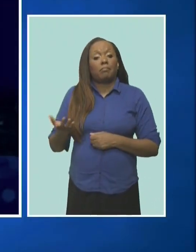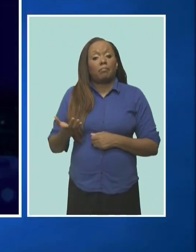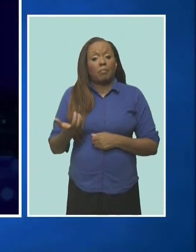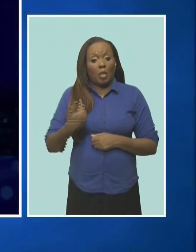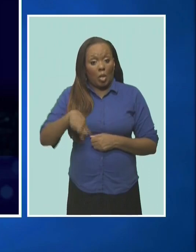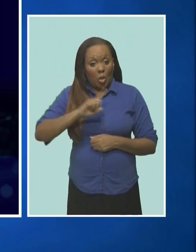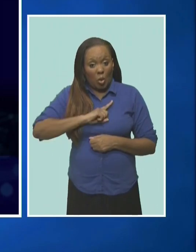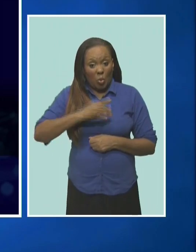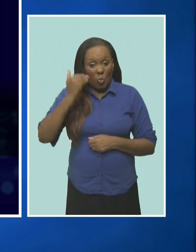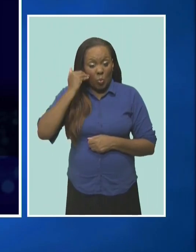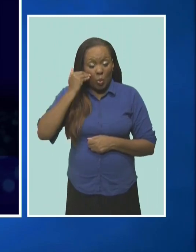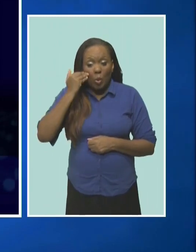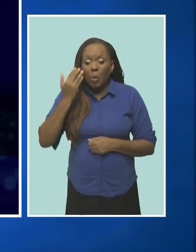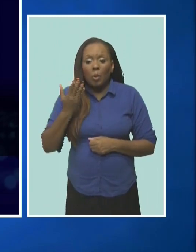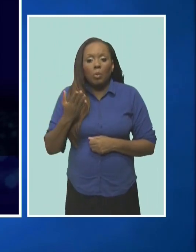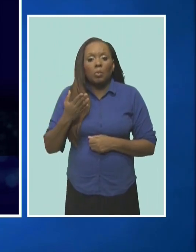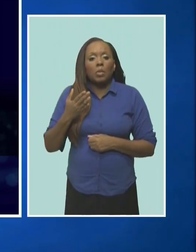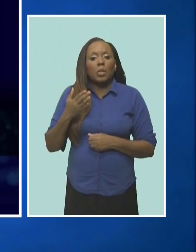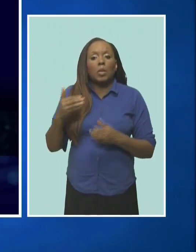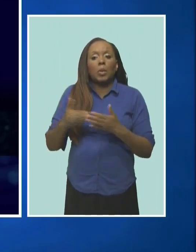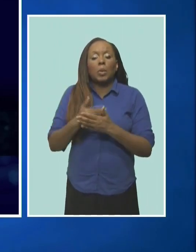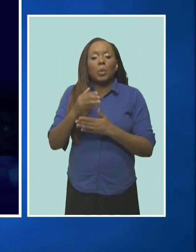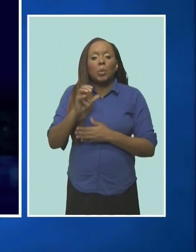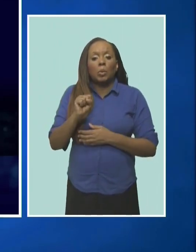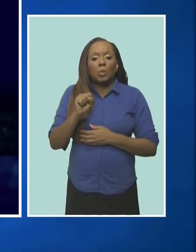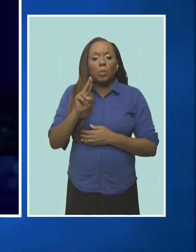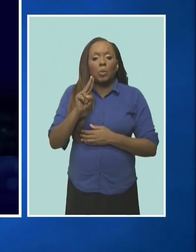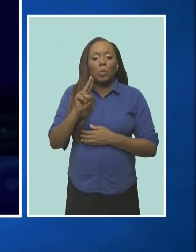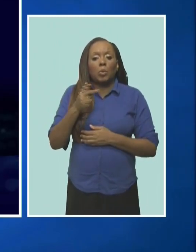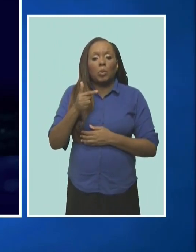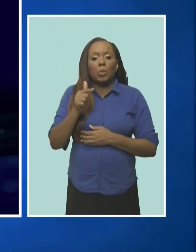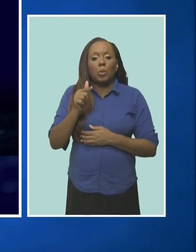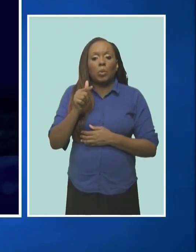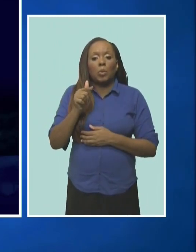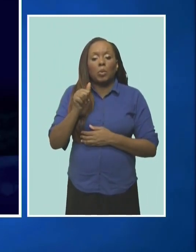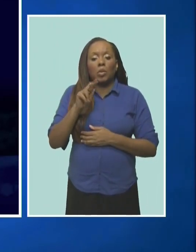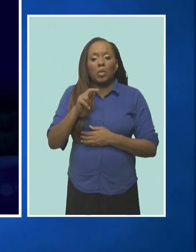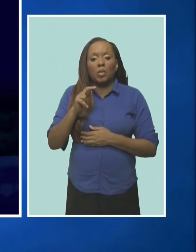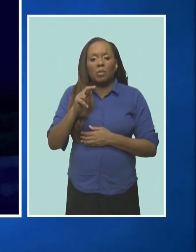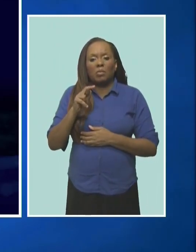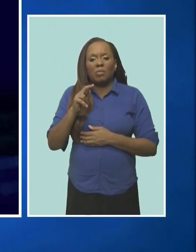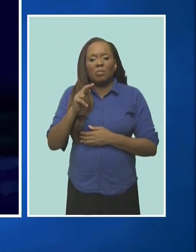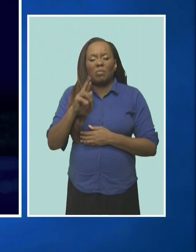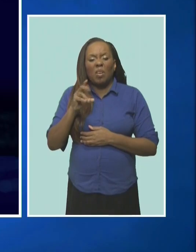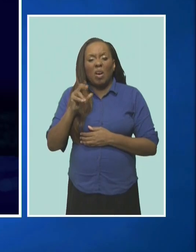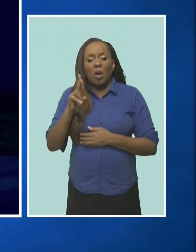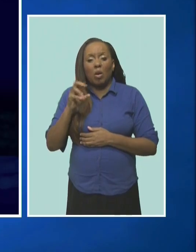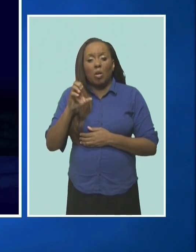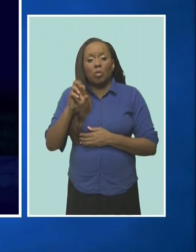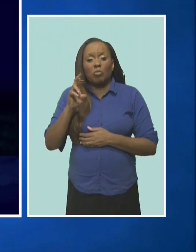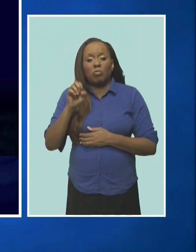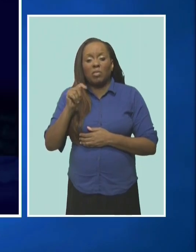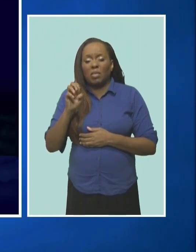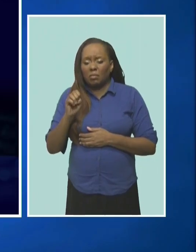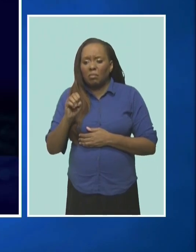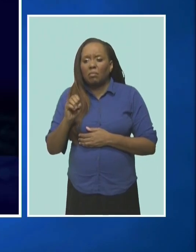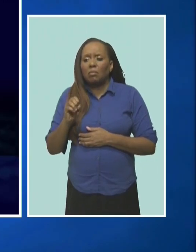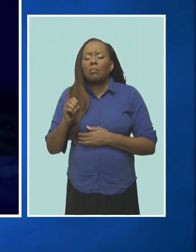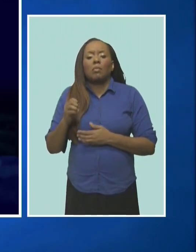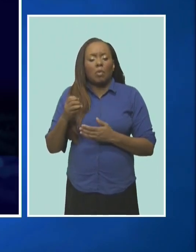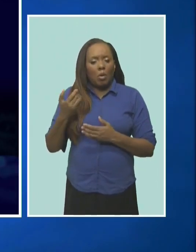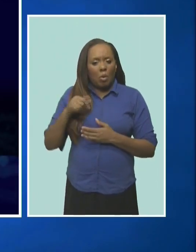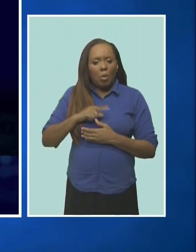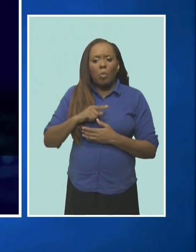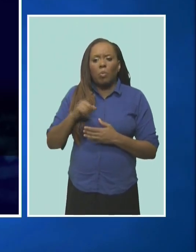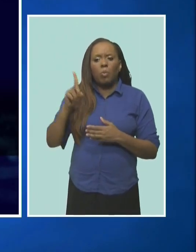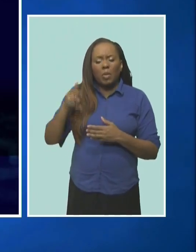place where they're selling it is introduce new unknowns into the building industry to make things even more complicated than they already are.